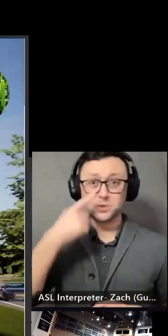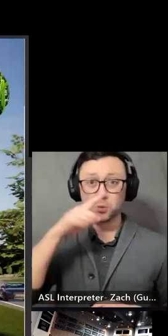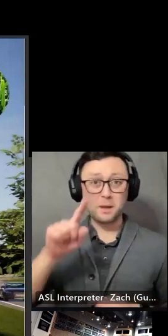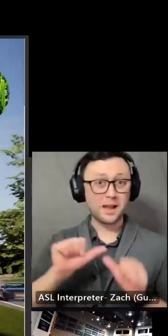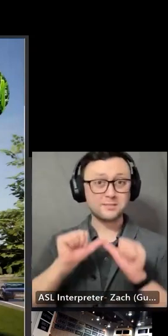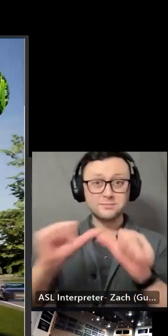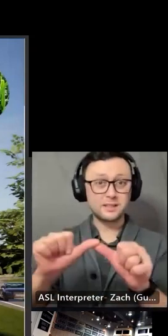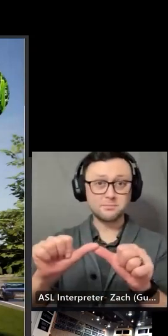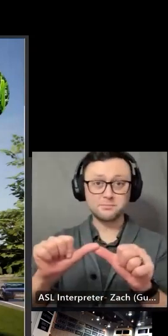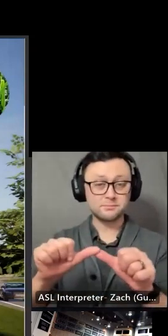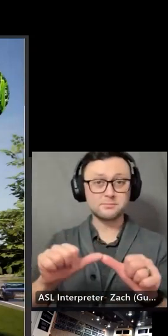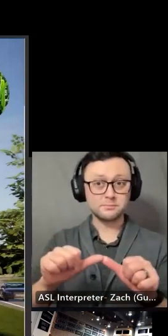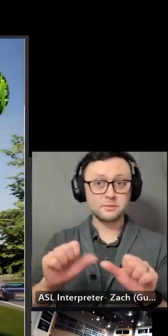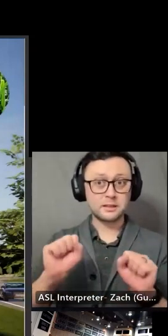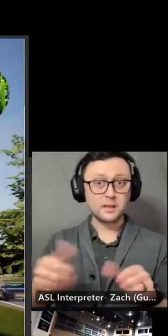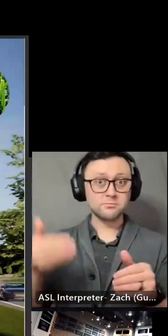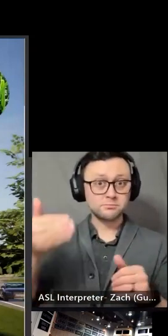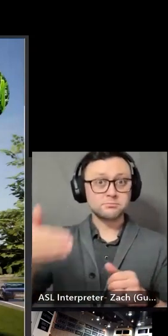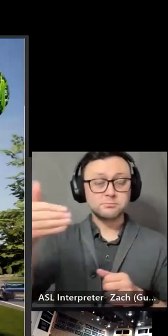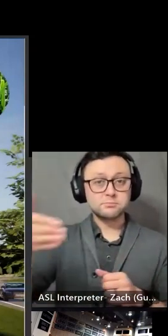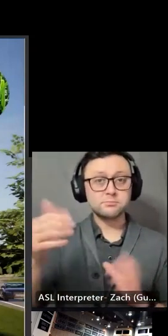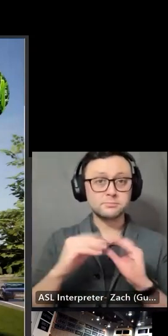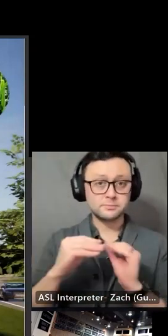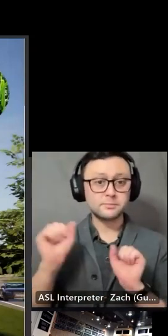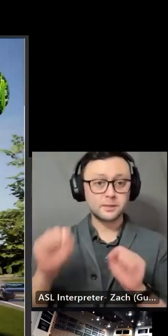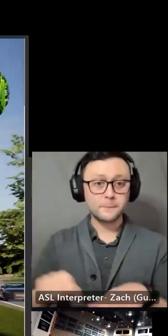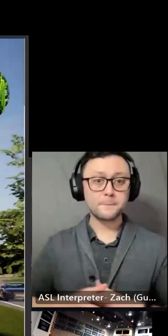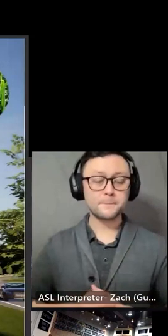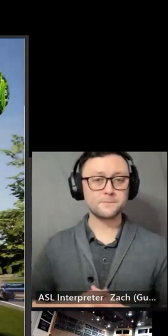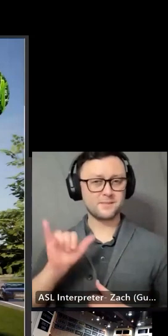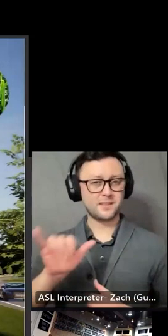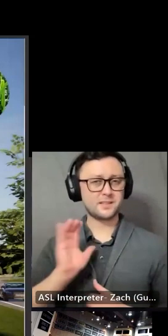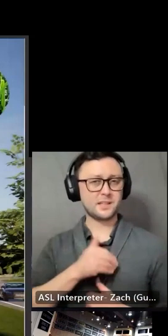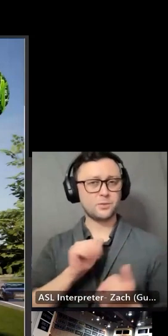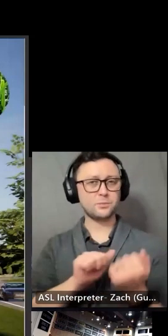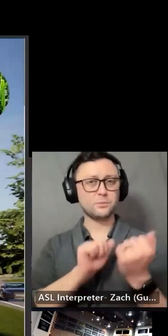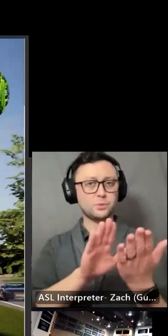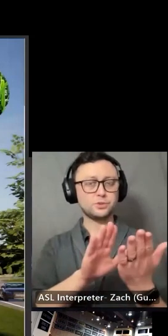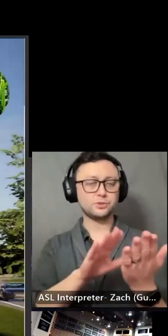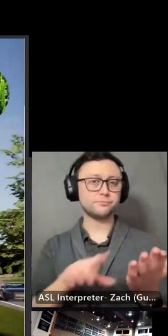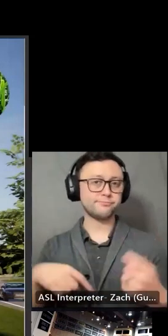think that is the approach we're taking in terms of something